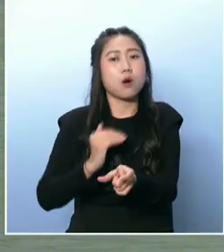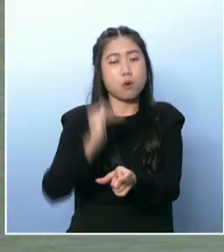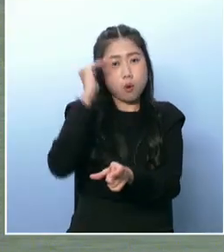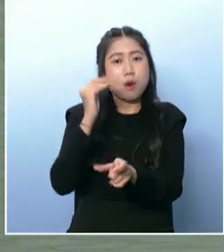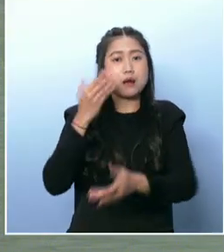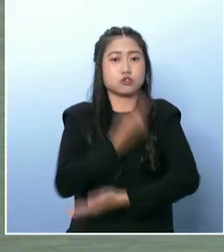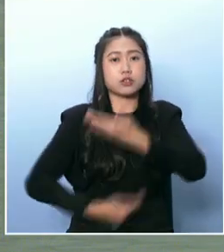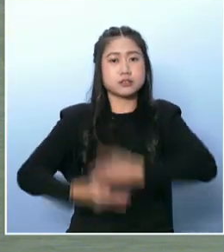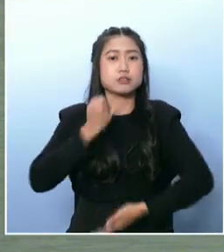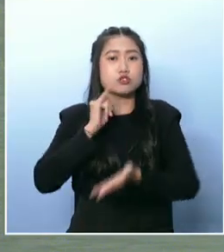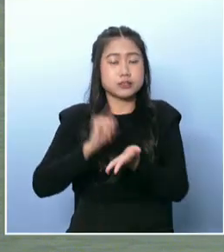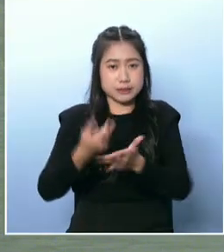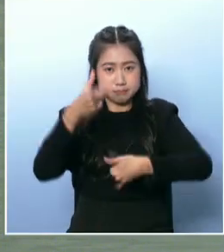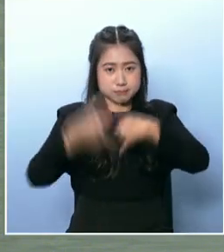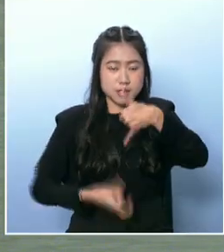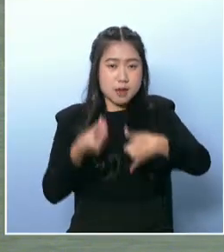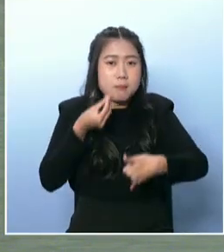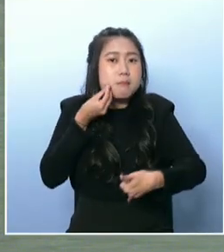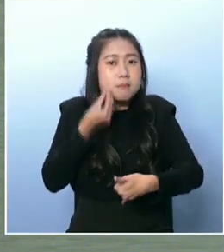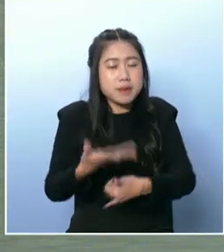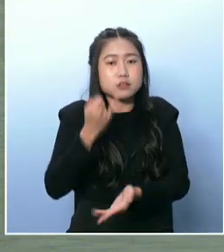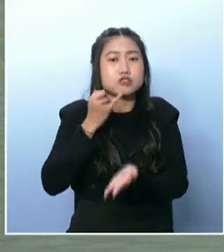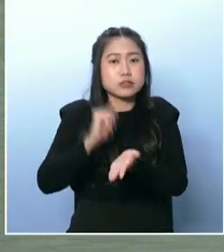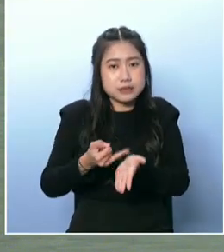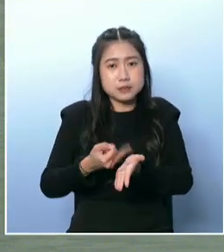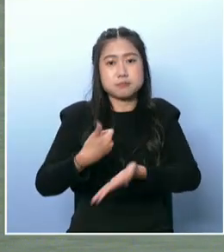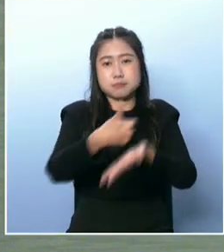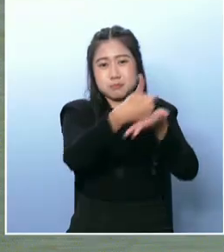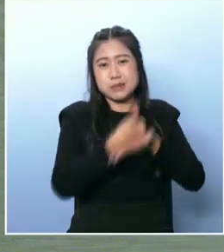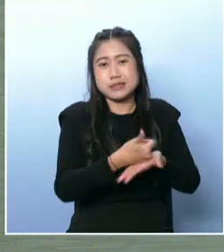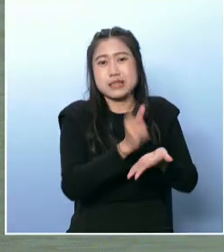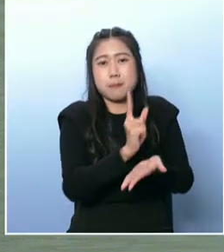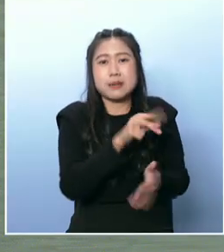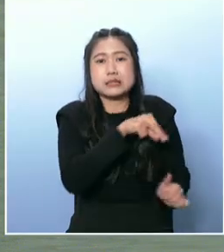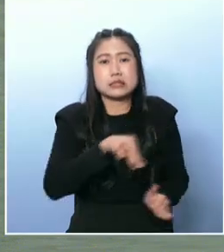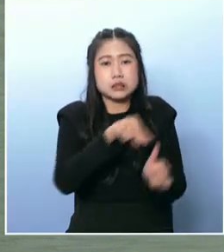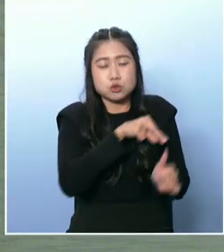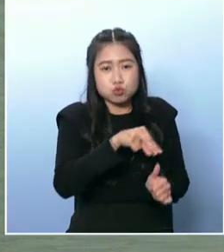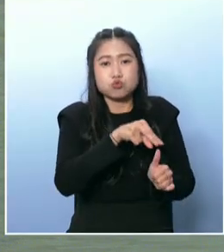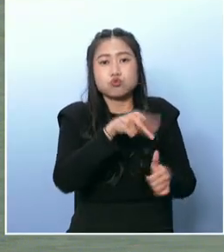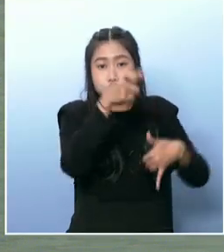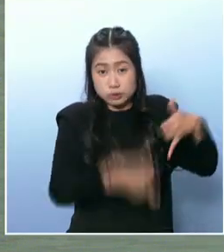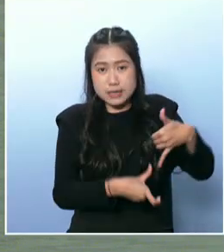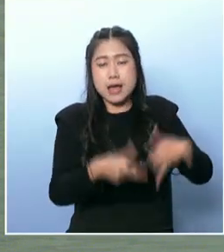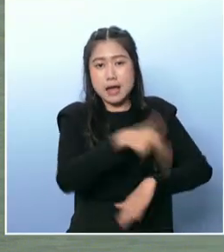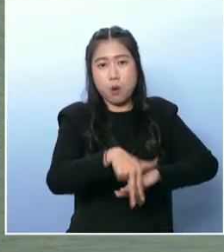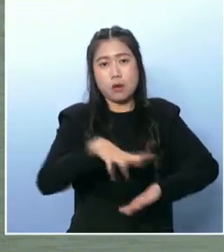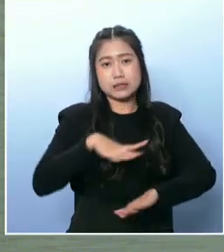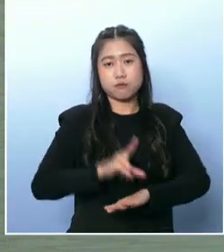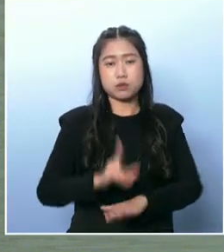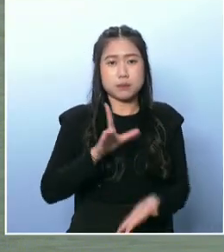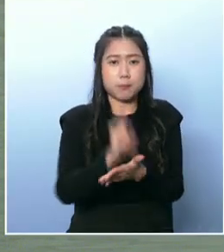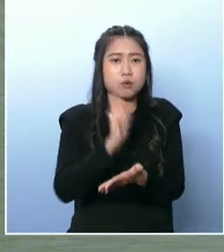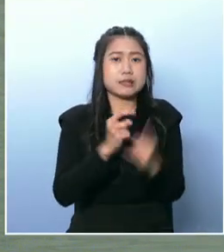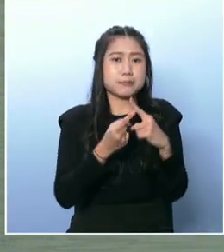So for this scheme on providing subsidy for higher disability allowance recipients in paid employment to hire carers, I wonder what the